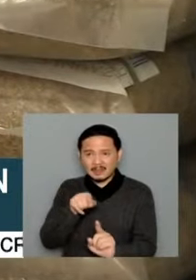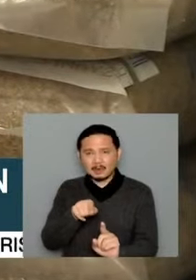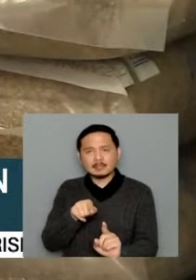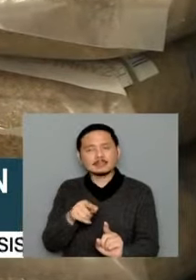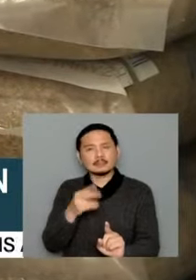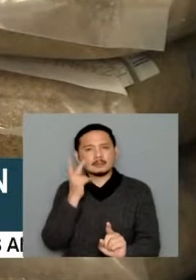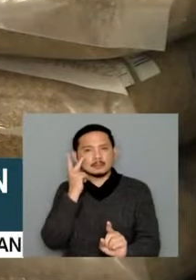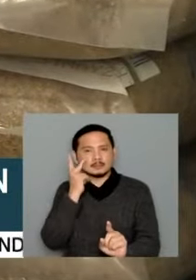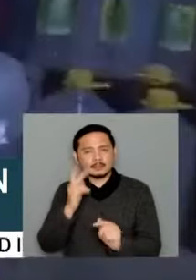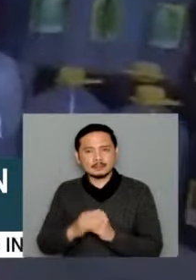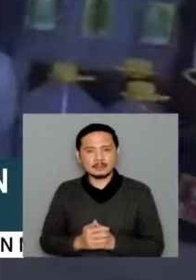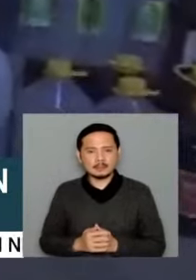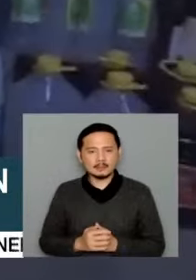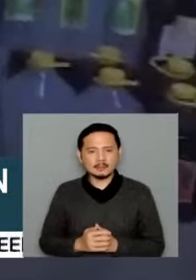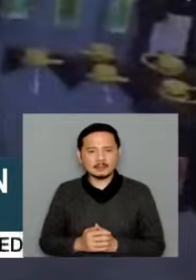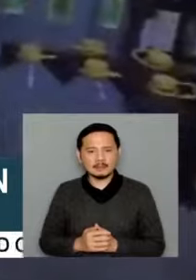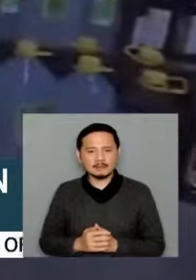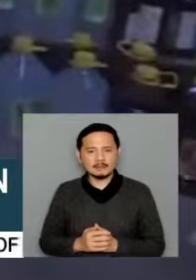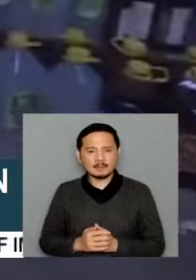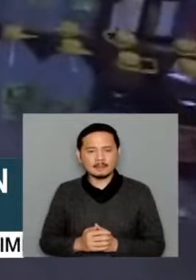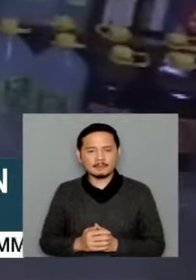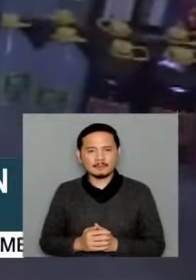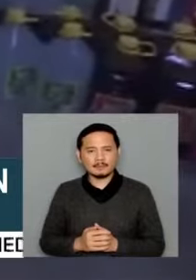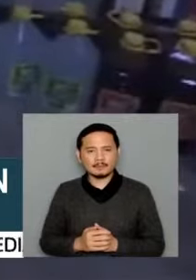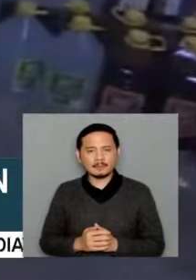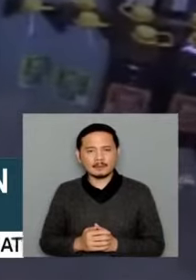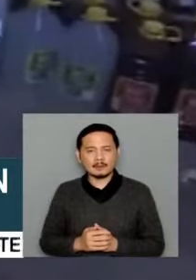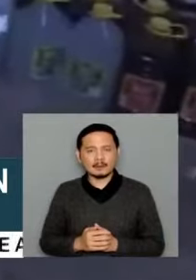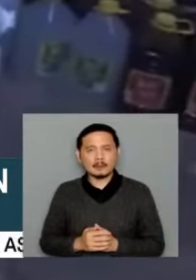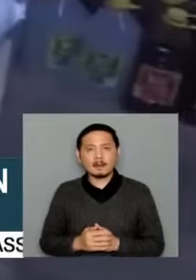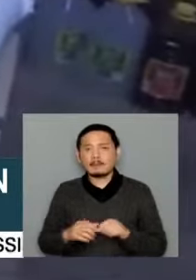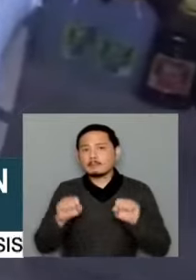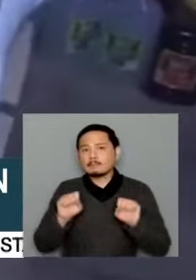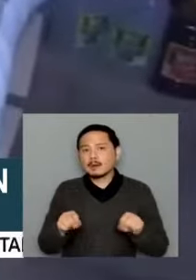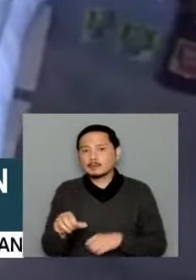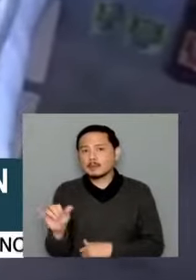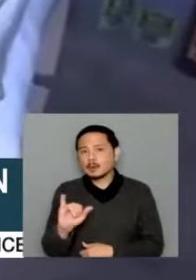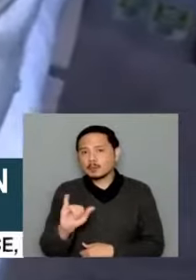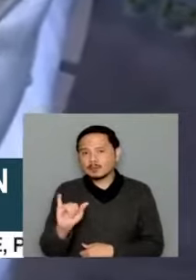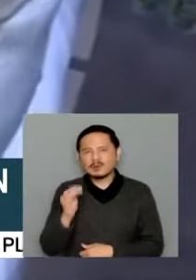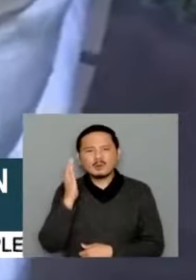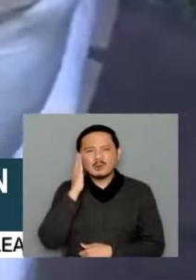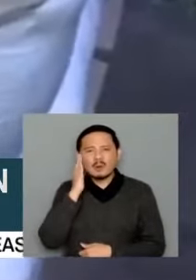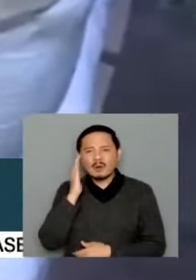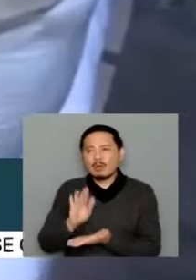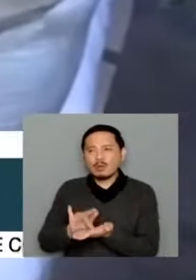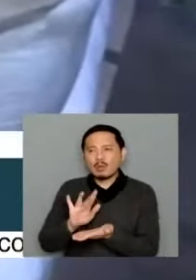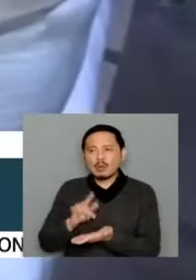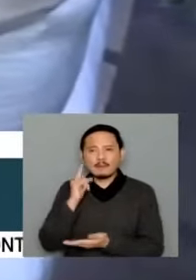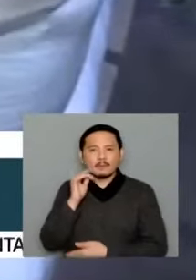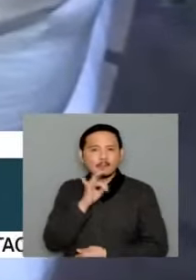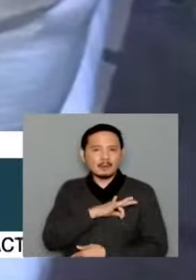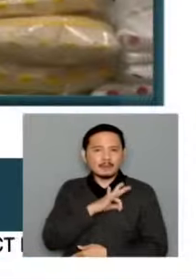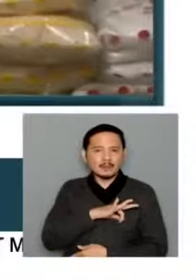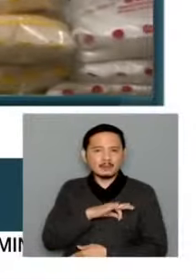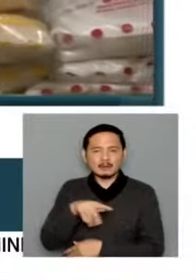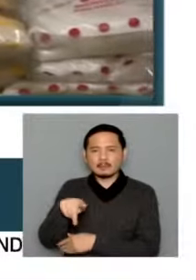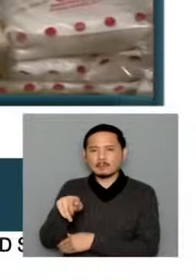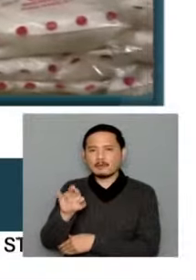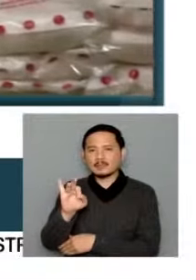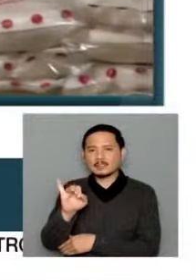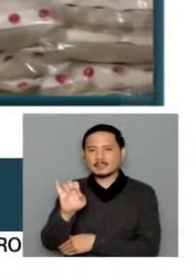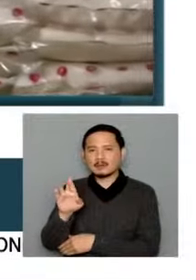I believe, made by Manolet Lamata here, that there is likely profiteering. Ang laki po ng agwat ng buying price